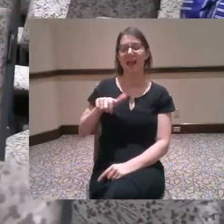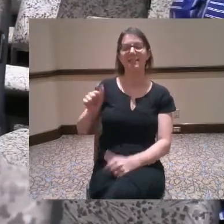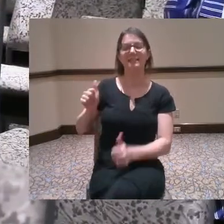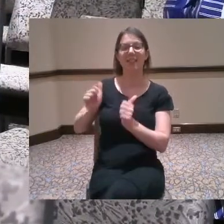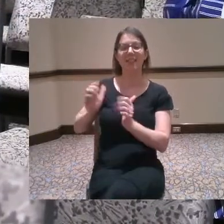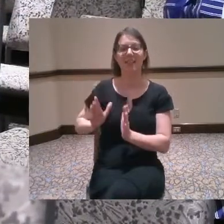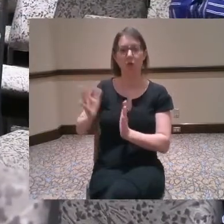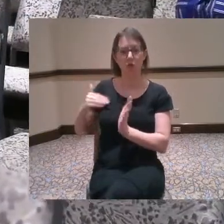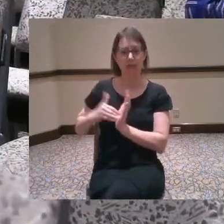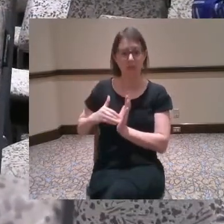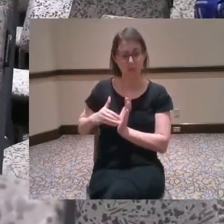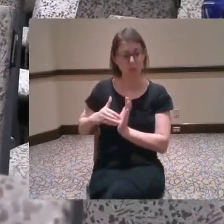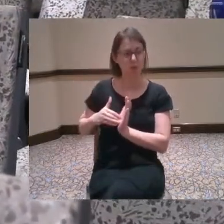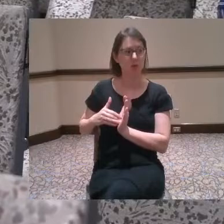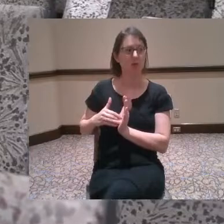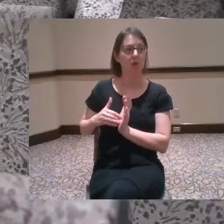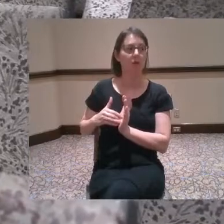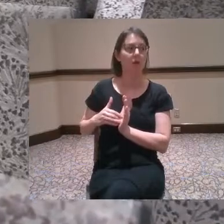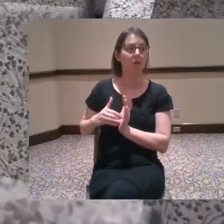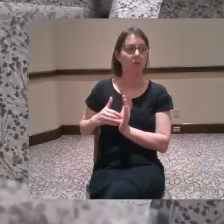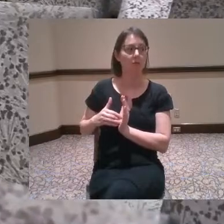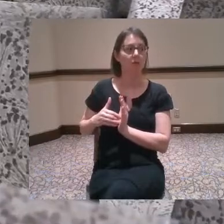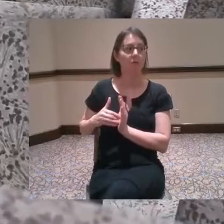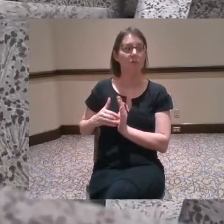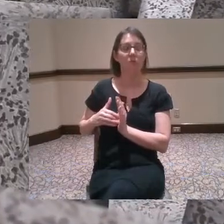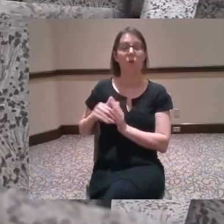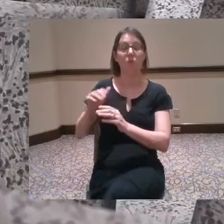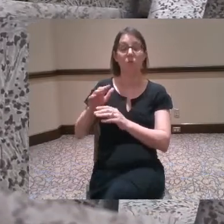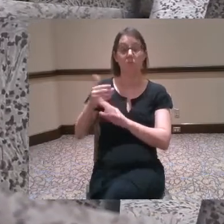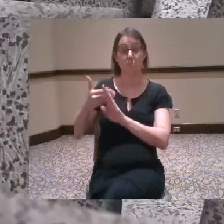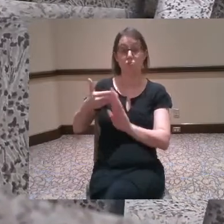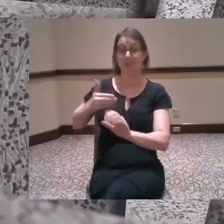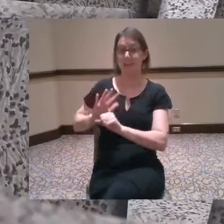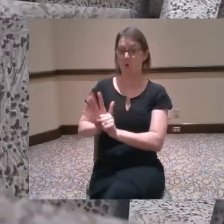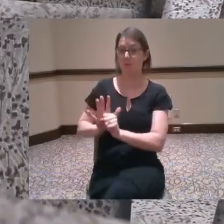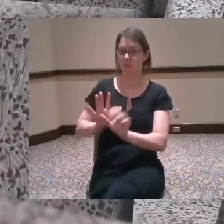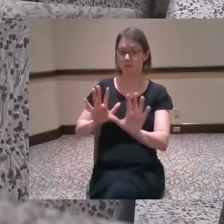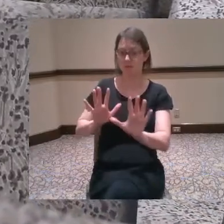And prior to COVID,